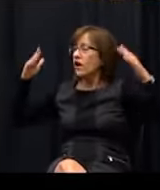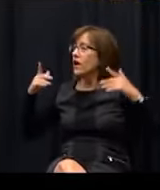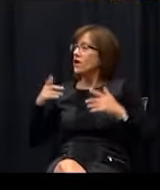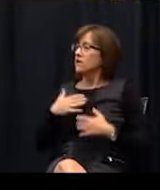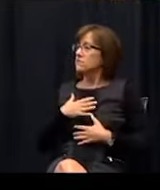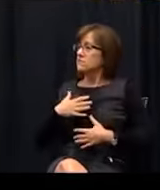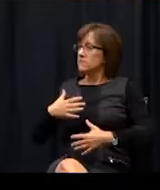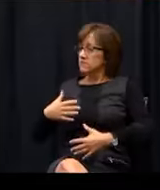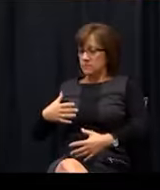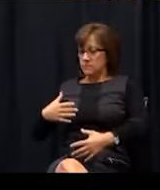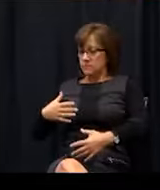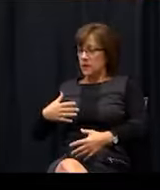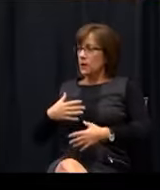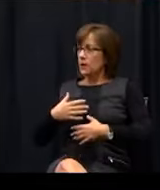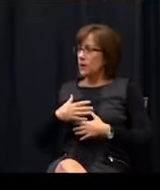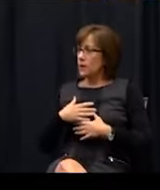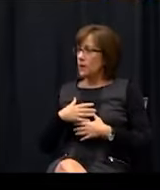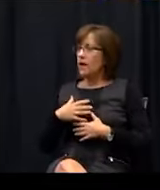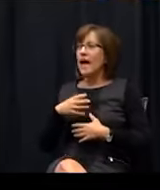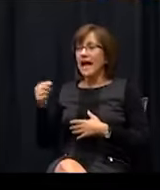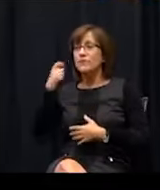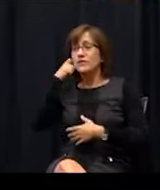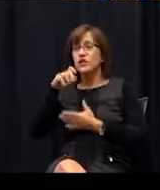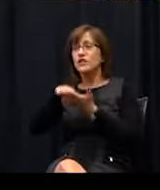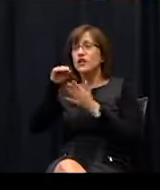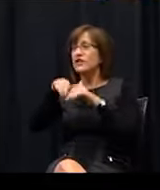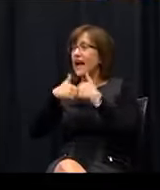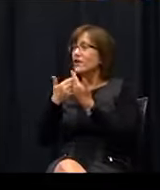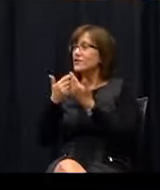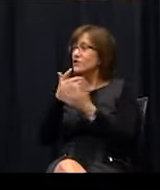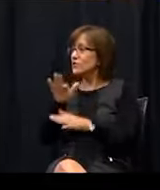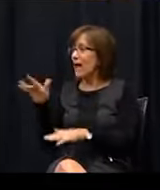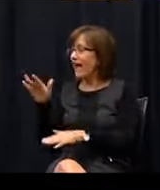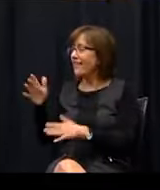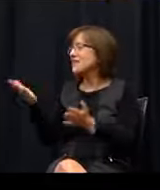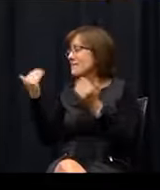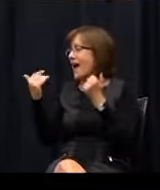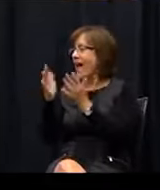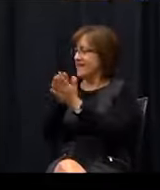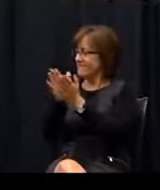And we just learned how to spell. Come on now, give them a round of applause.